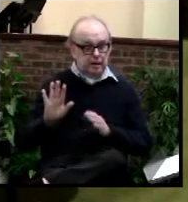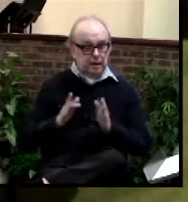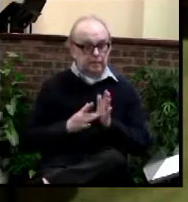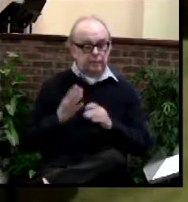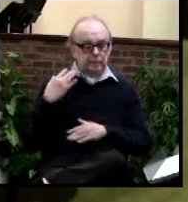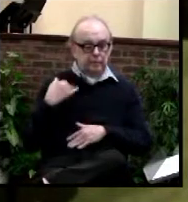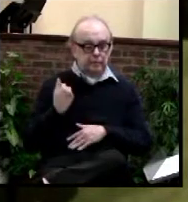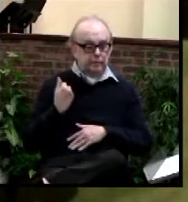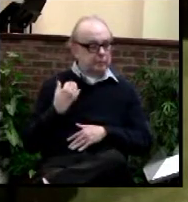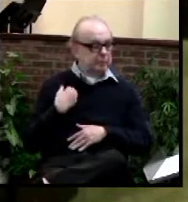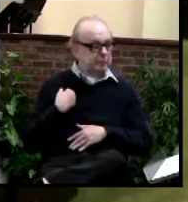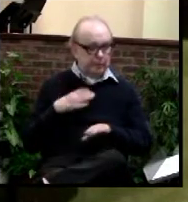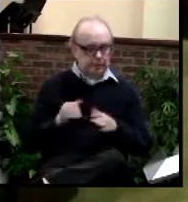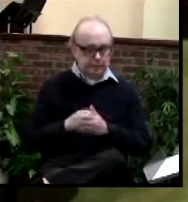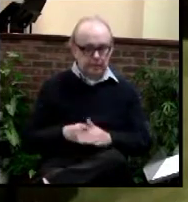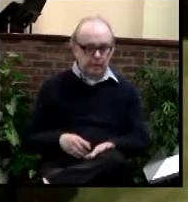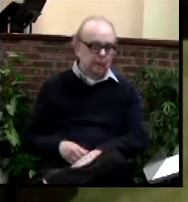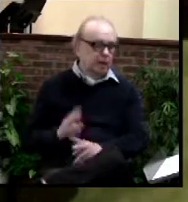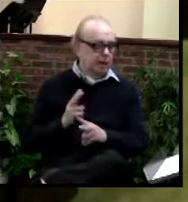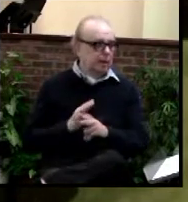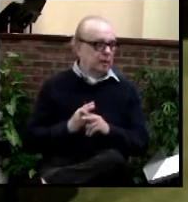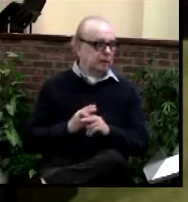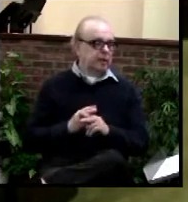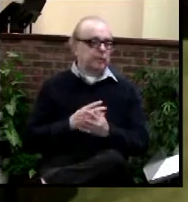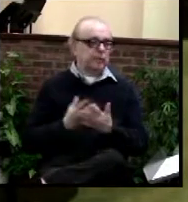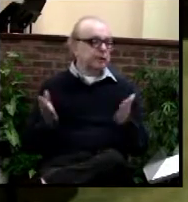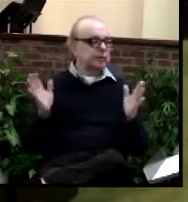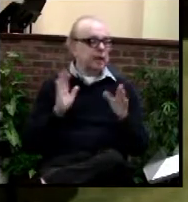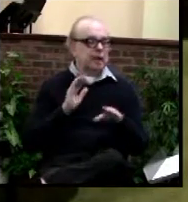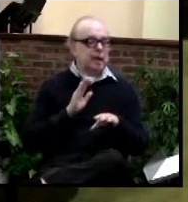that. And he'll take care of those in your life.